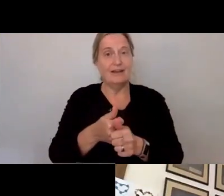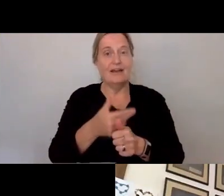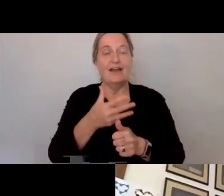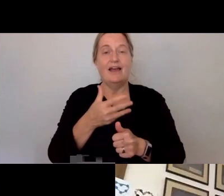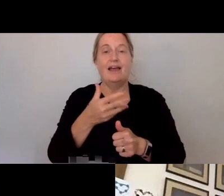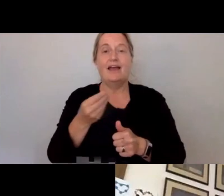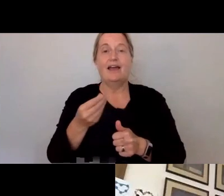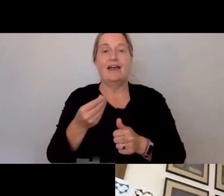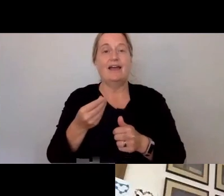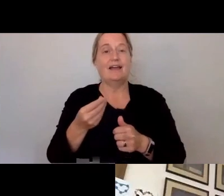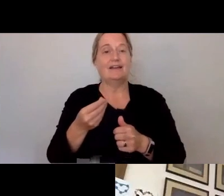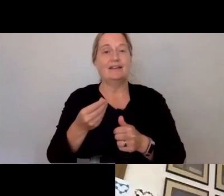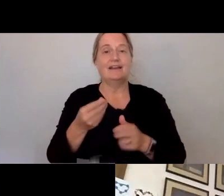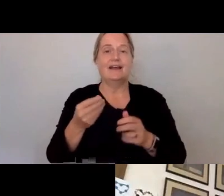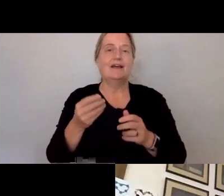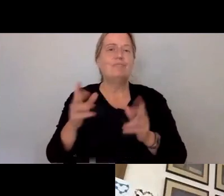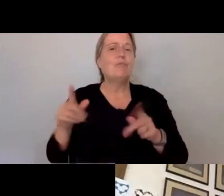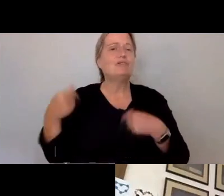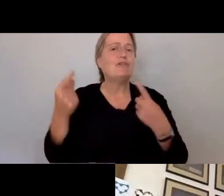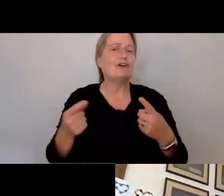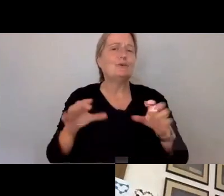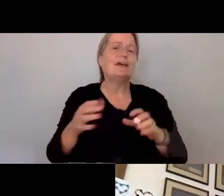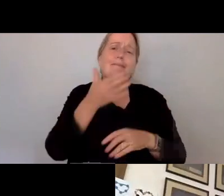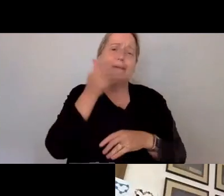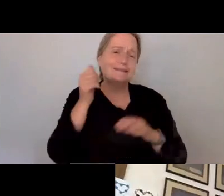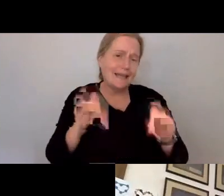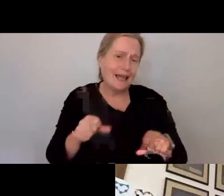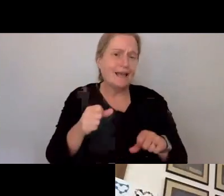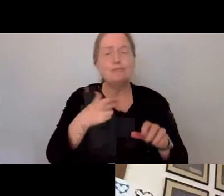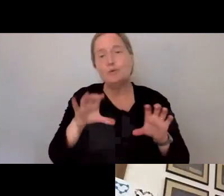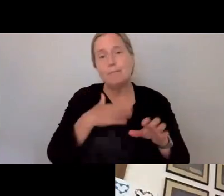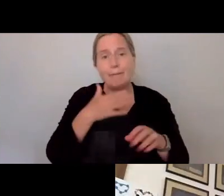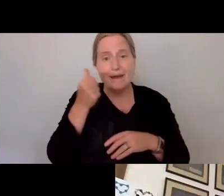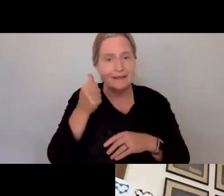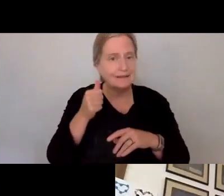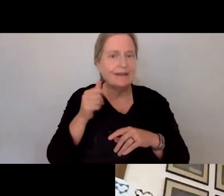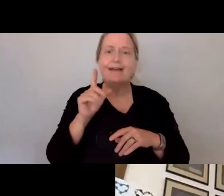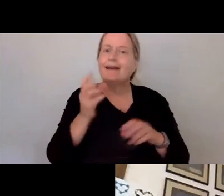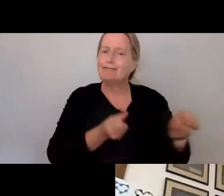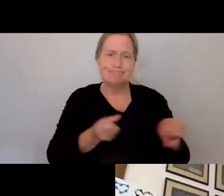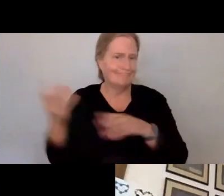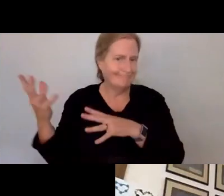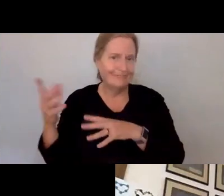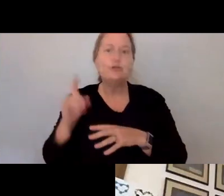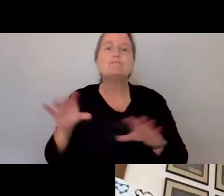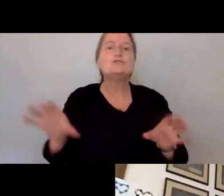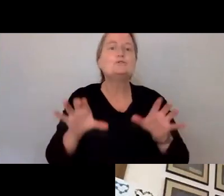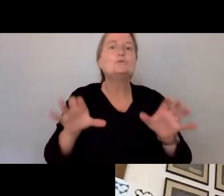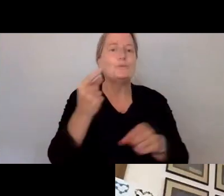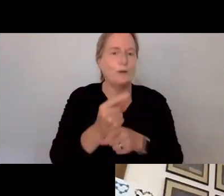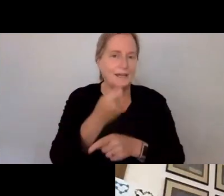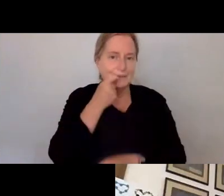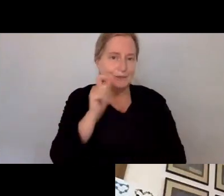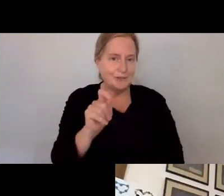part will help a lot. So there's a long ways to go, but we've come a long ways. But always